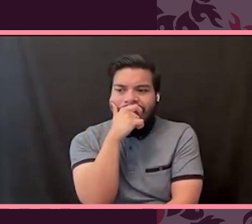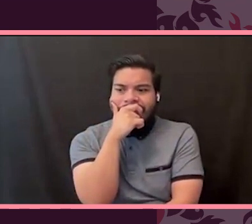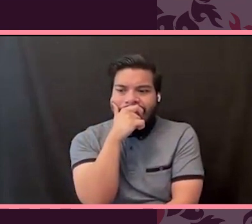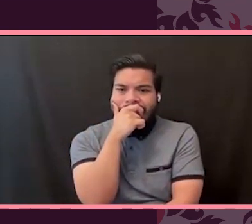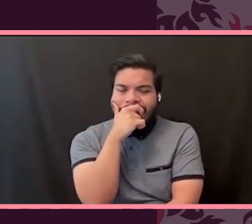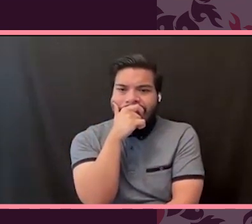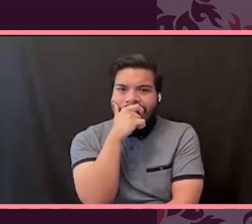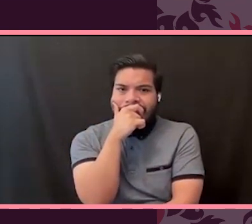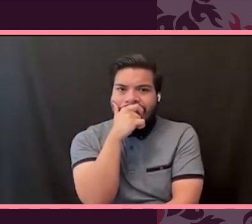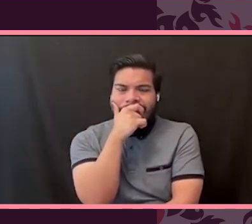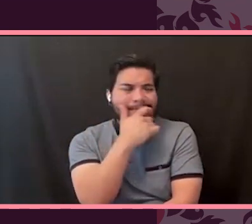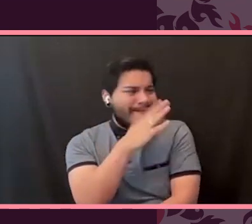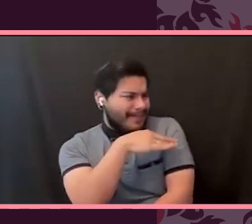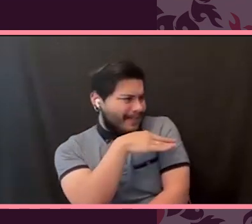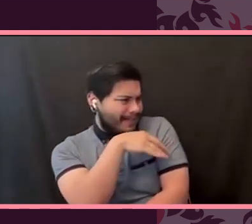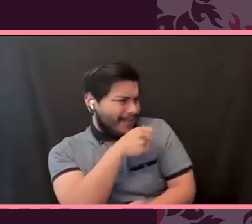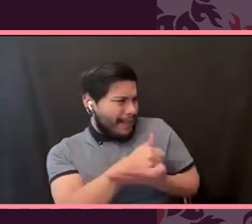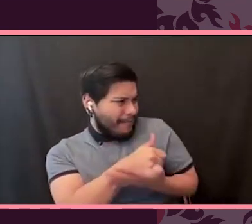Can you help me out? Of course.